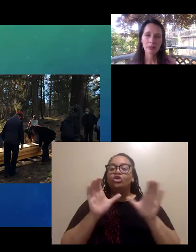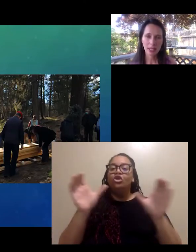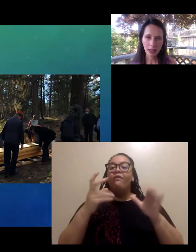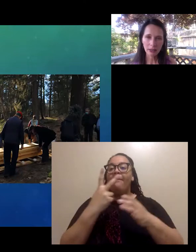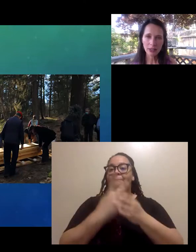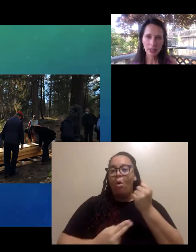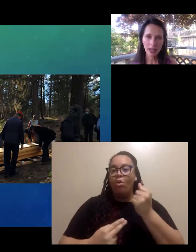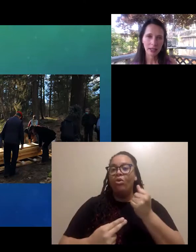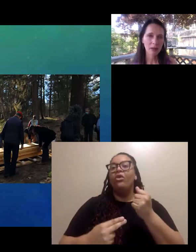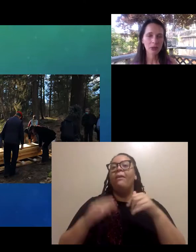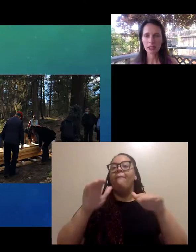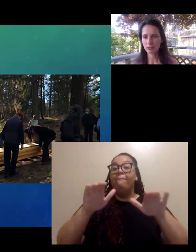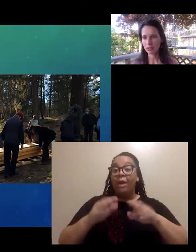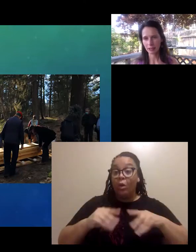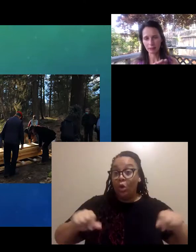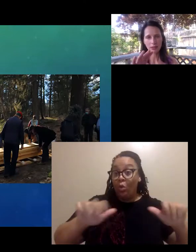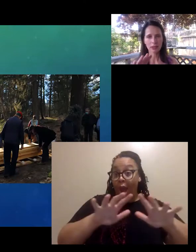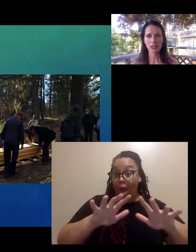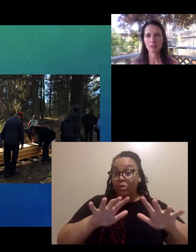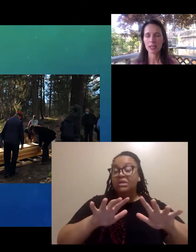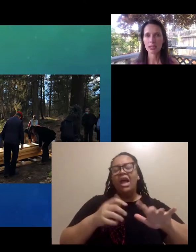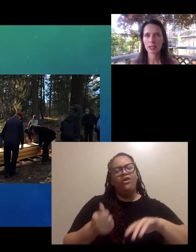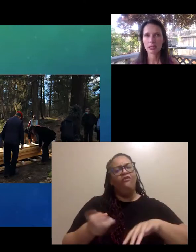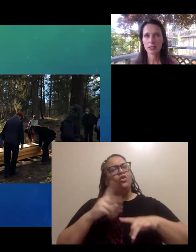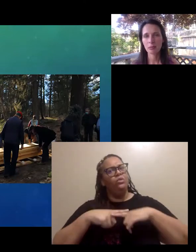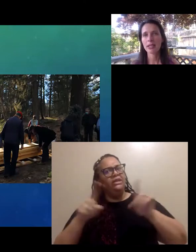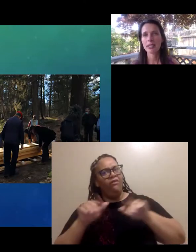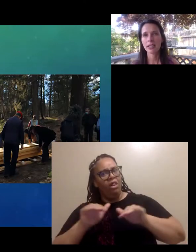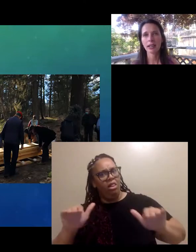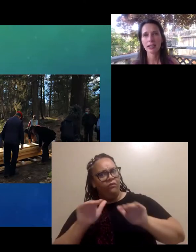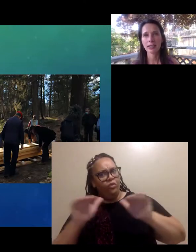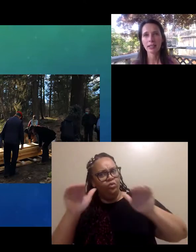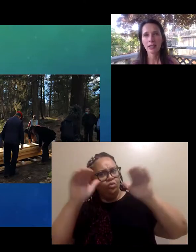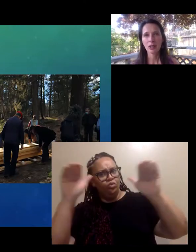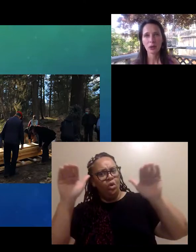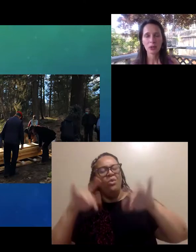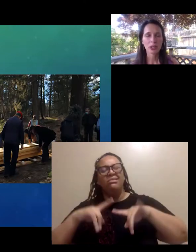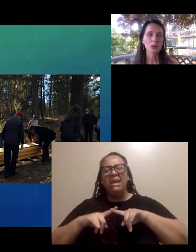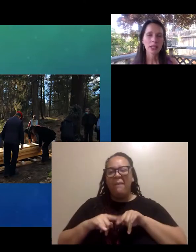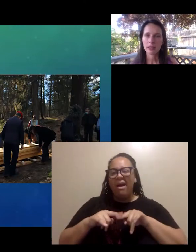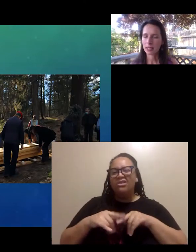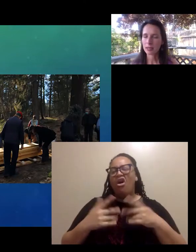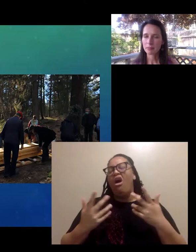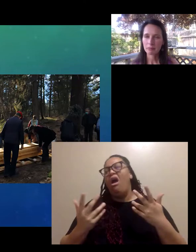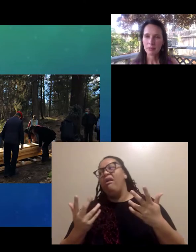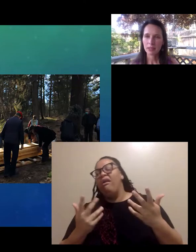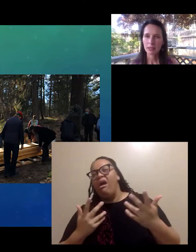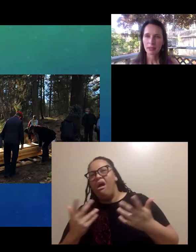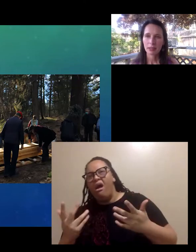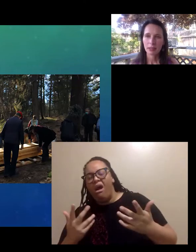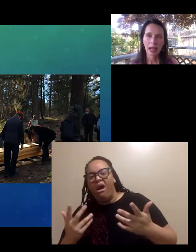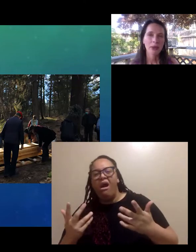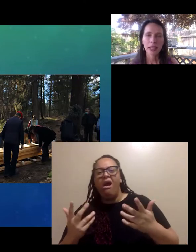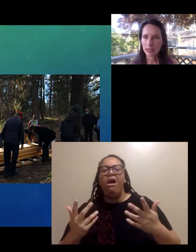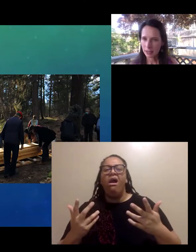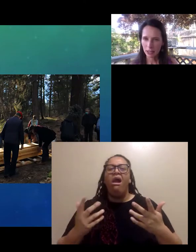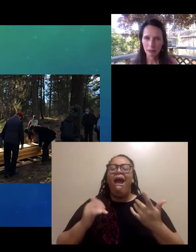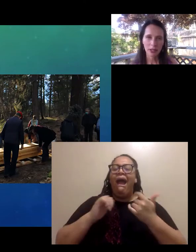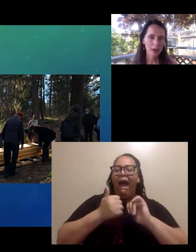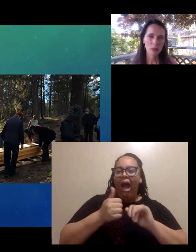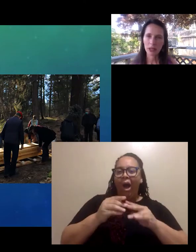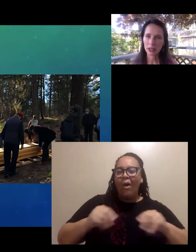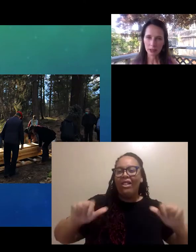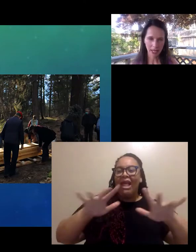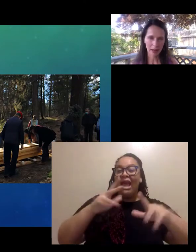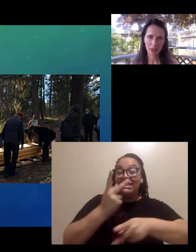grounds themselves at a couple different levels, determine, depending on, you know, what, how the land is